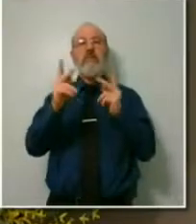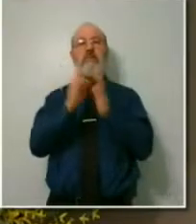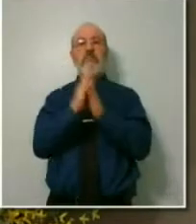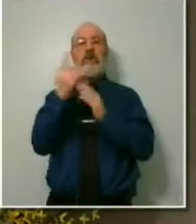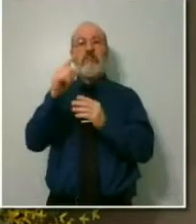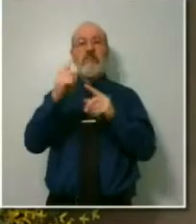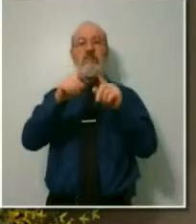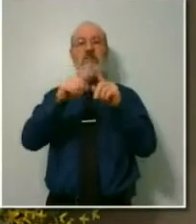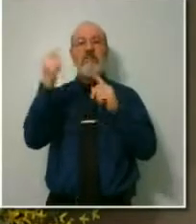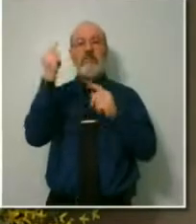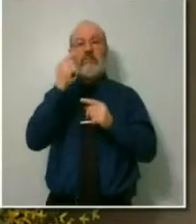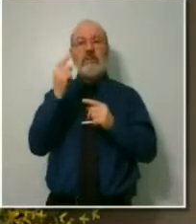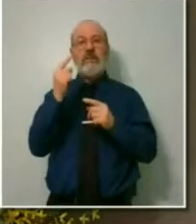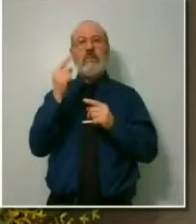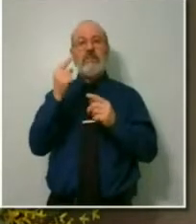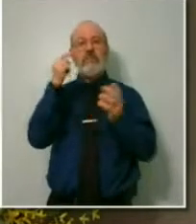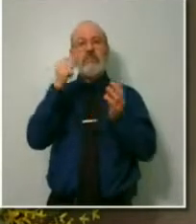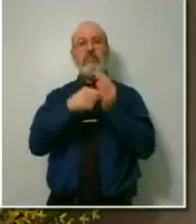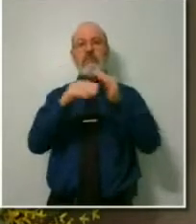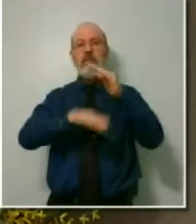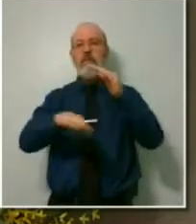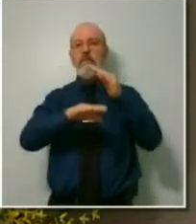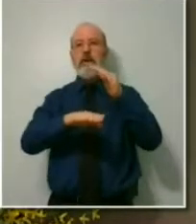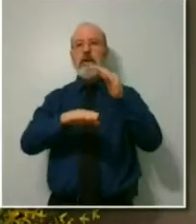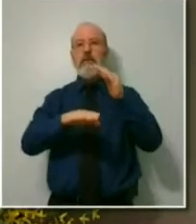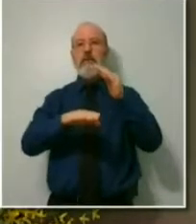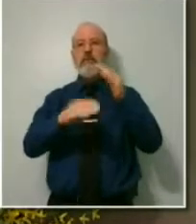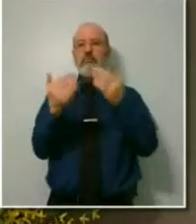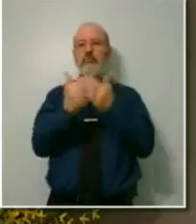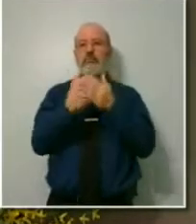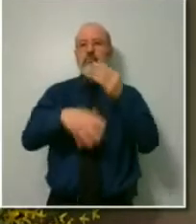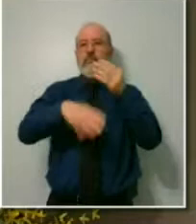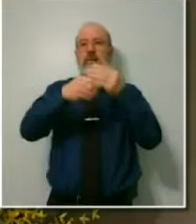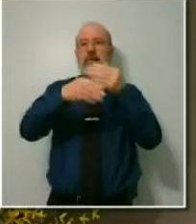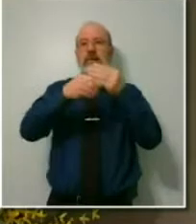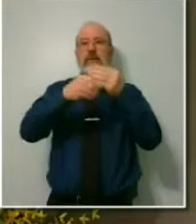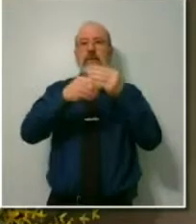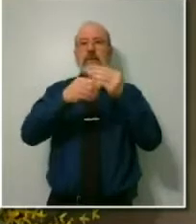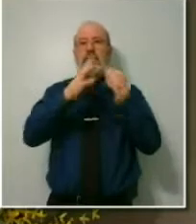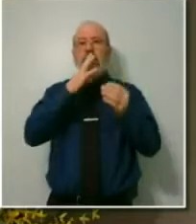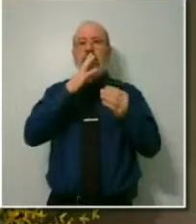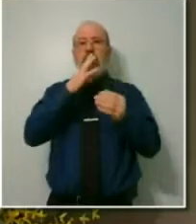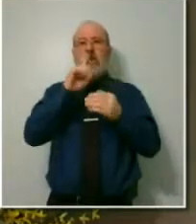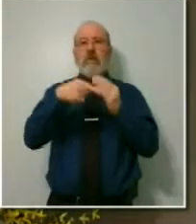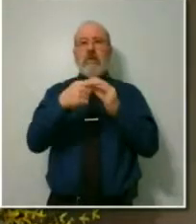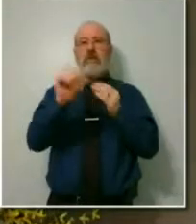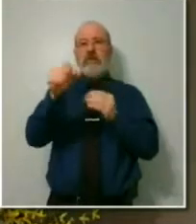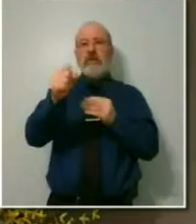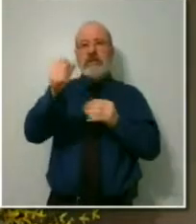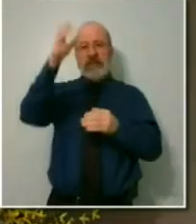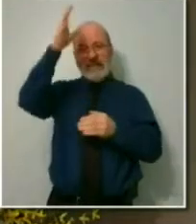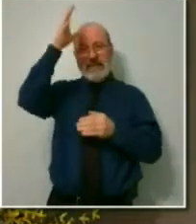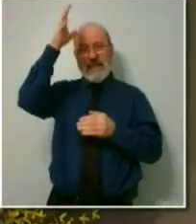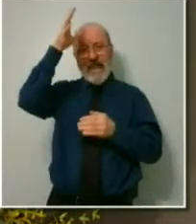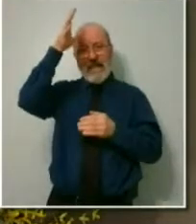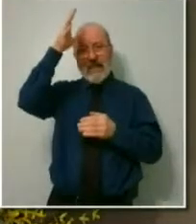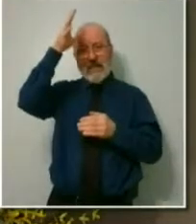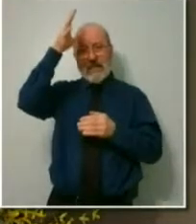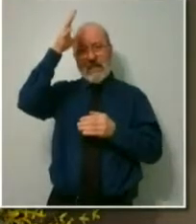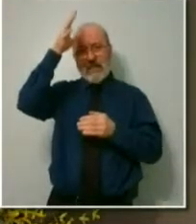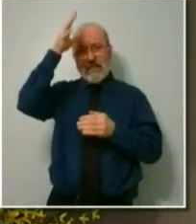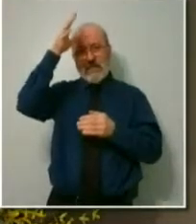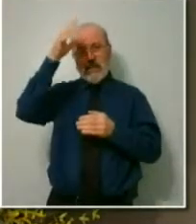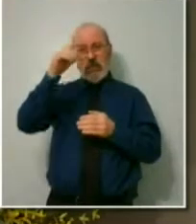reasons. You'll notice at the bottom of that list, a new one mentioning Sheila's dad, George Roberts,